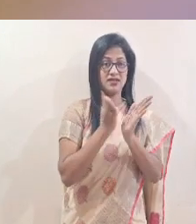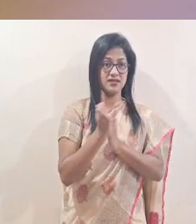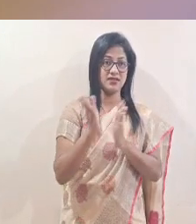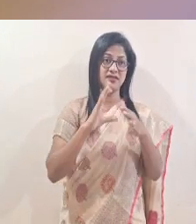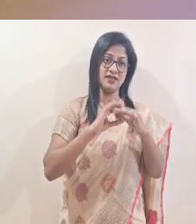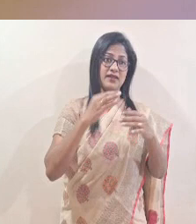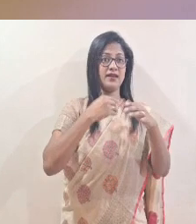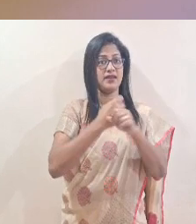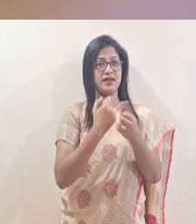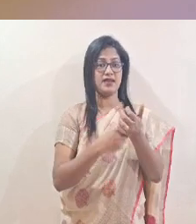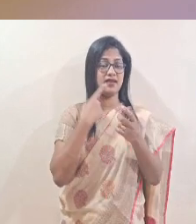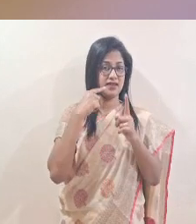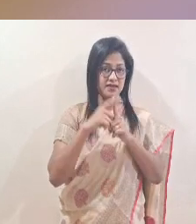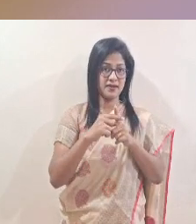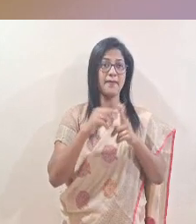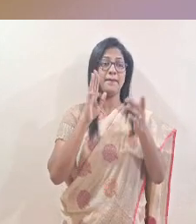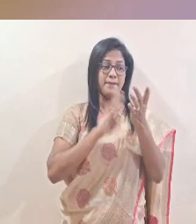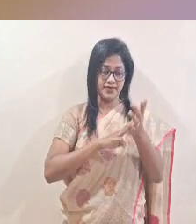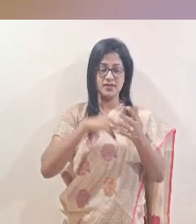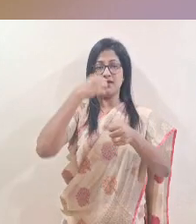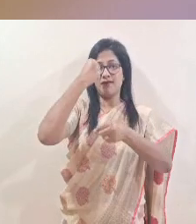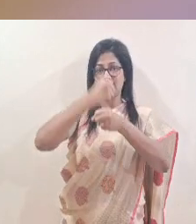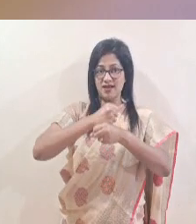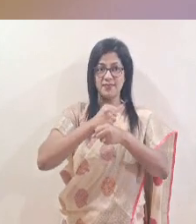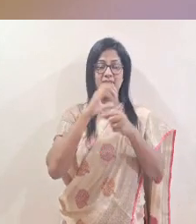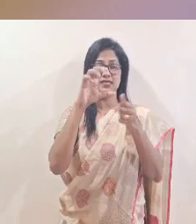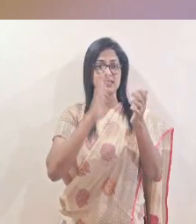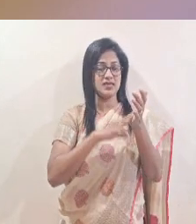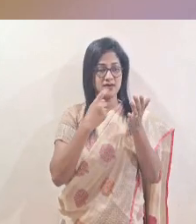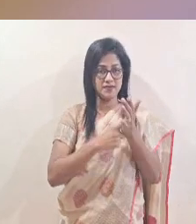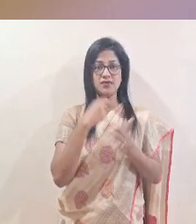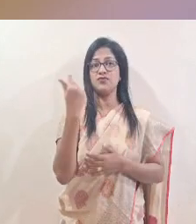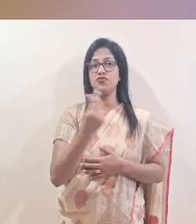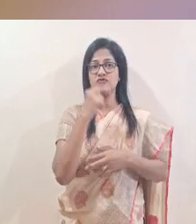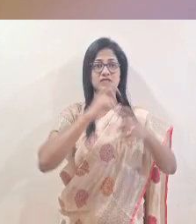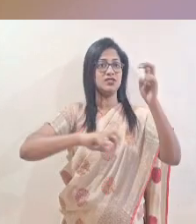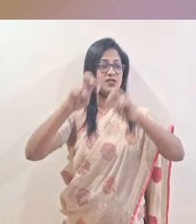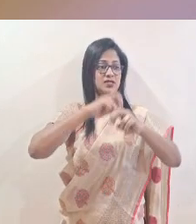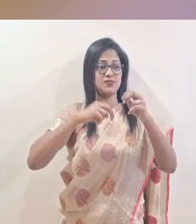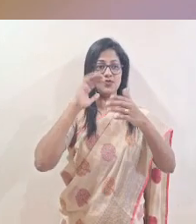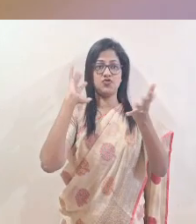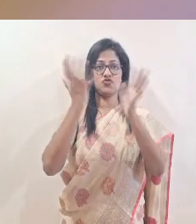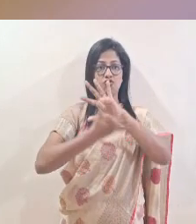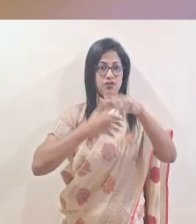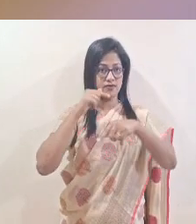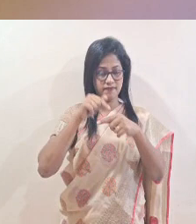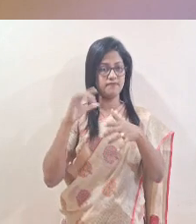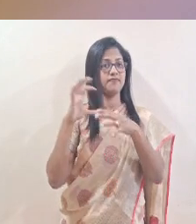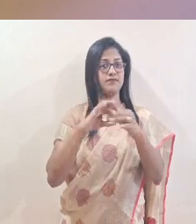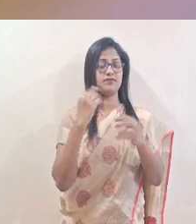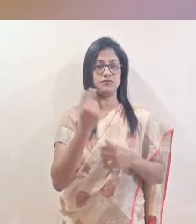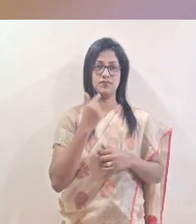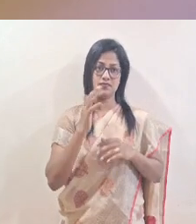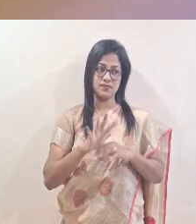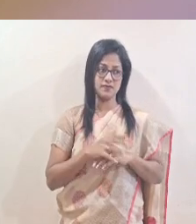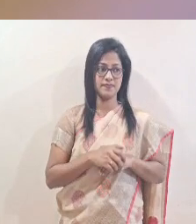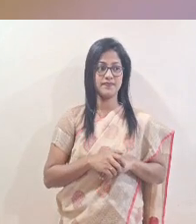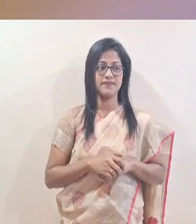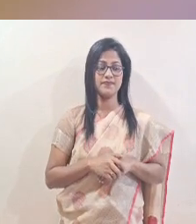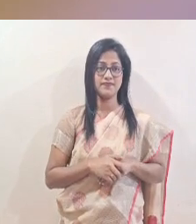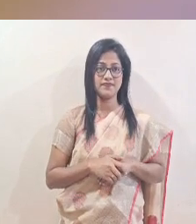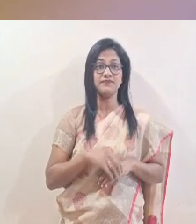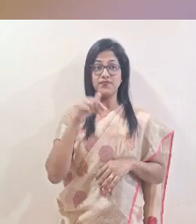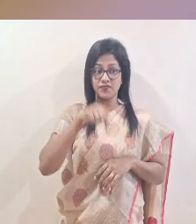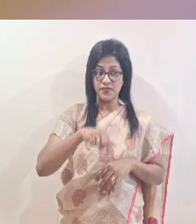grid. Then beta, gamma, and CNR are generally used in the transport geography sector.